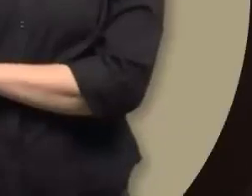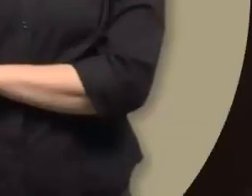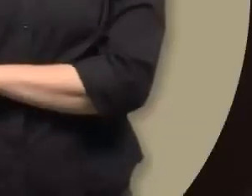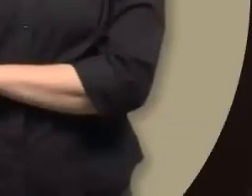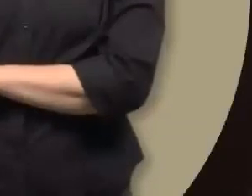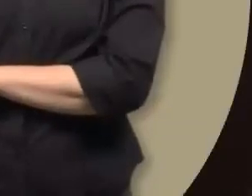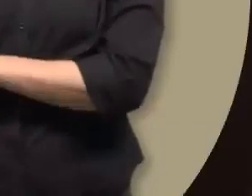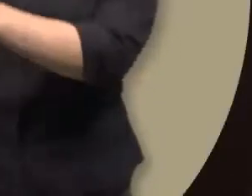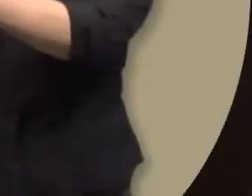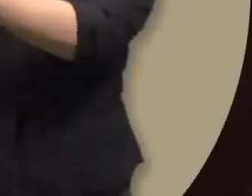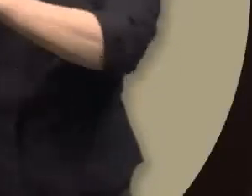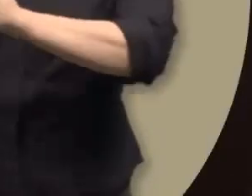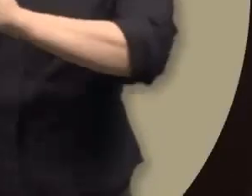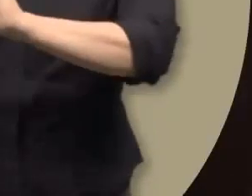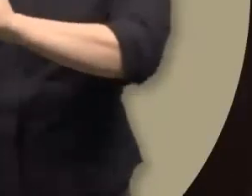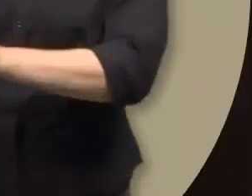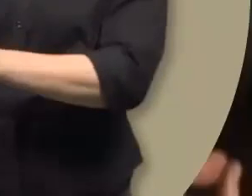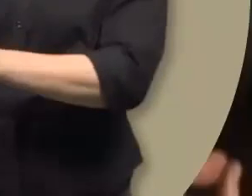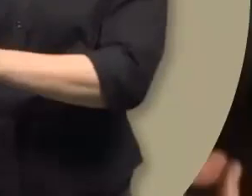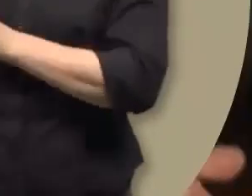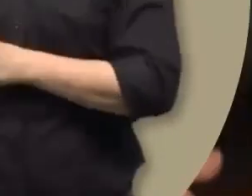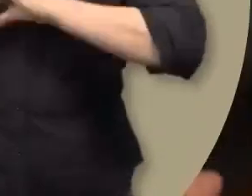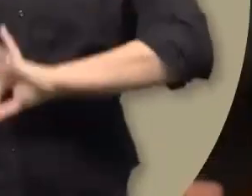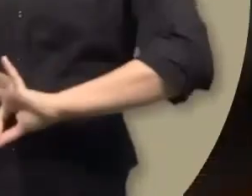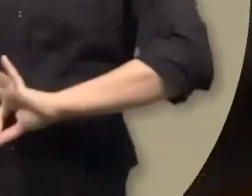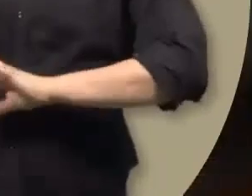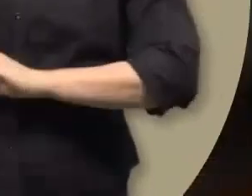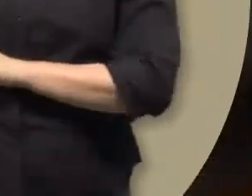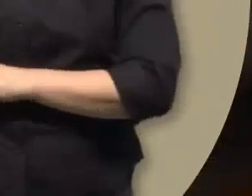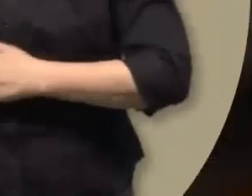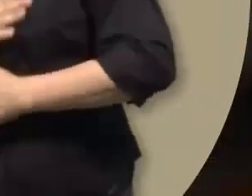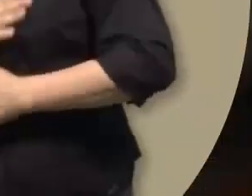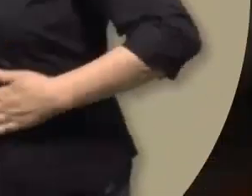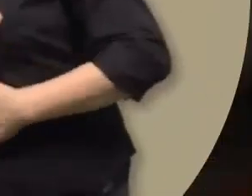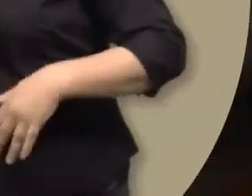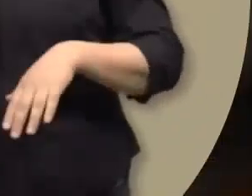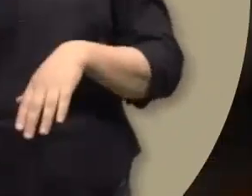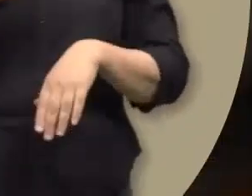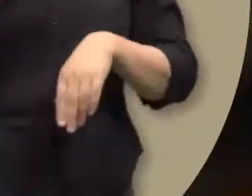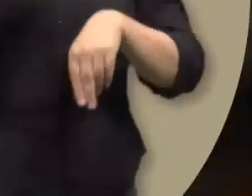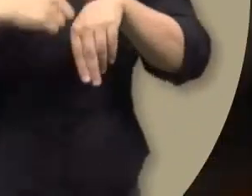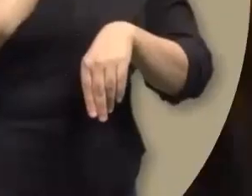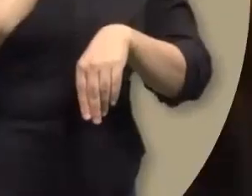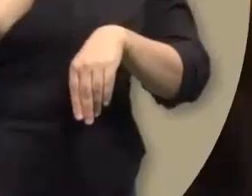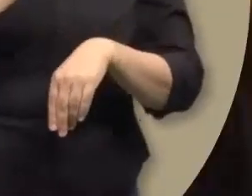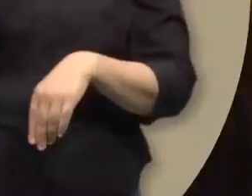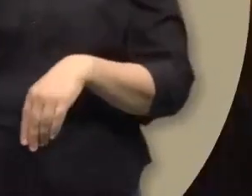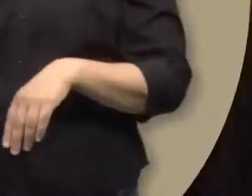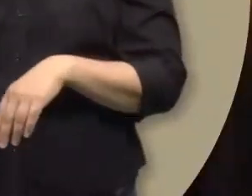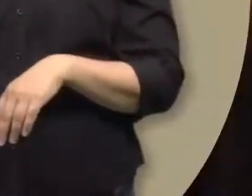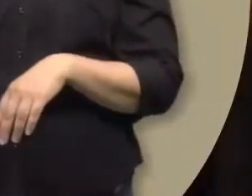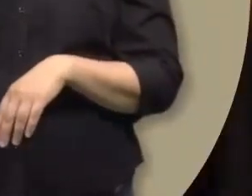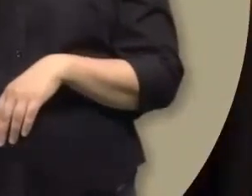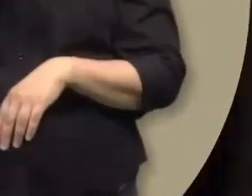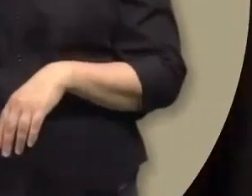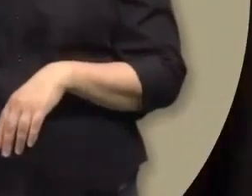Nicholas has been going to this camp now for 6 years. We both get a benefit out of that. He gets it because he has a great time, and I get the benefit where, because